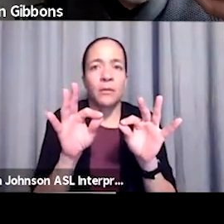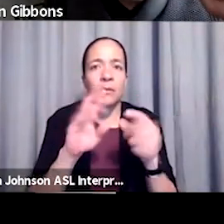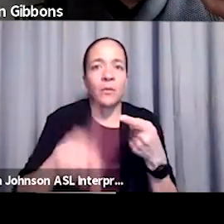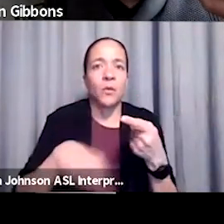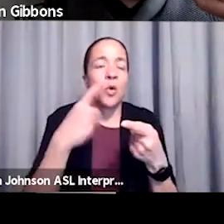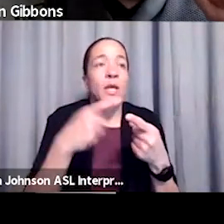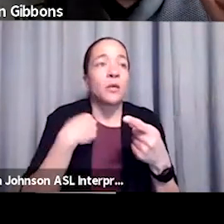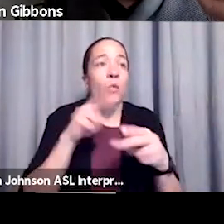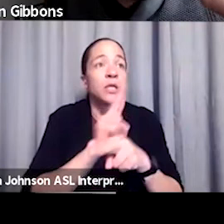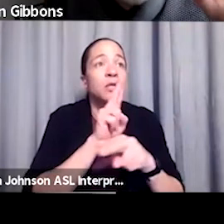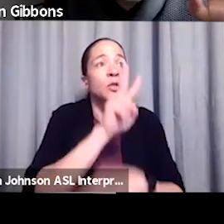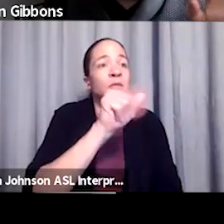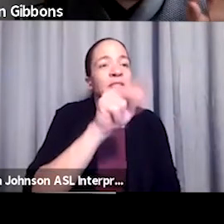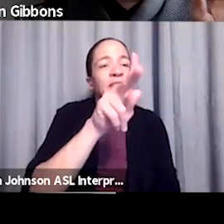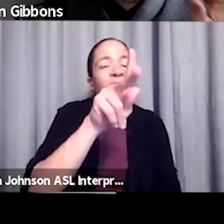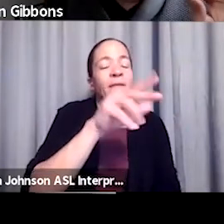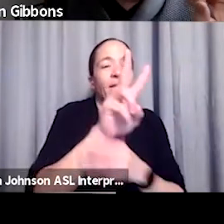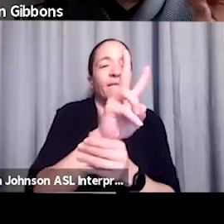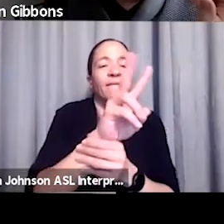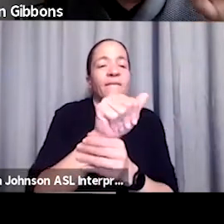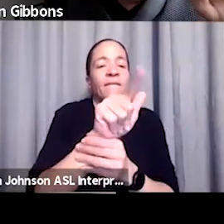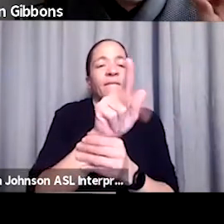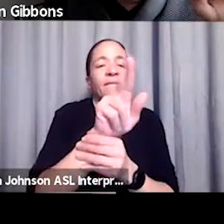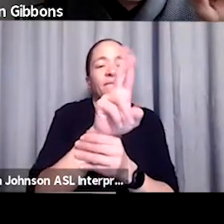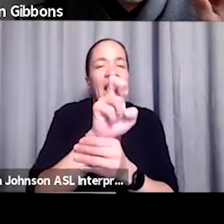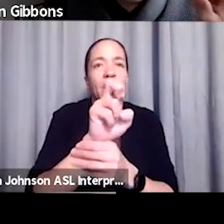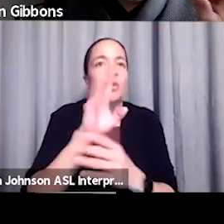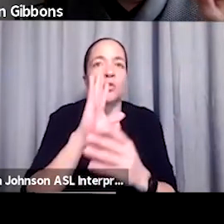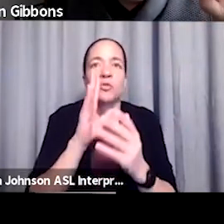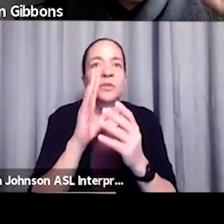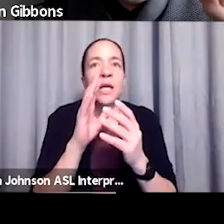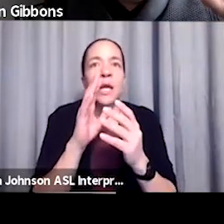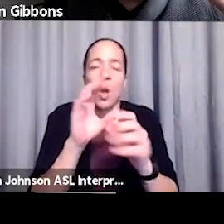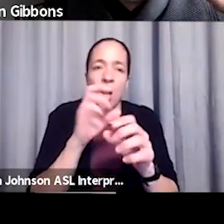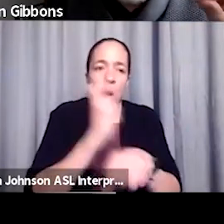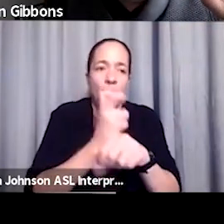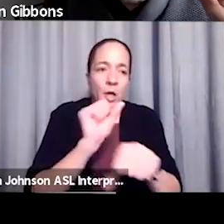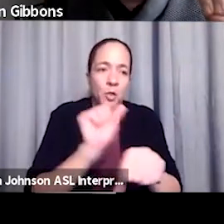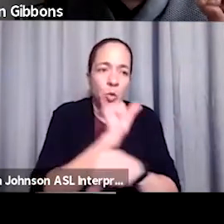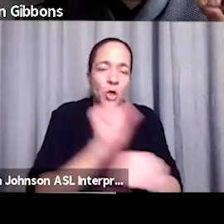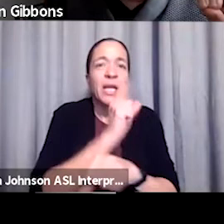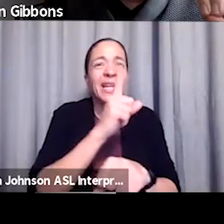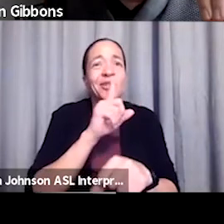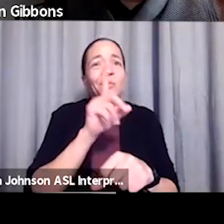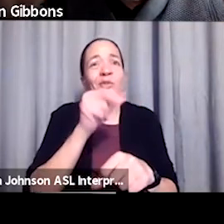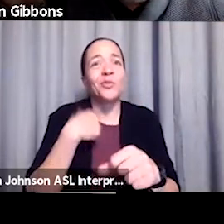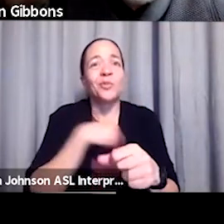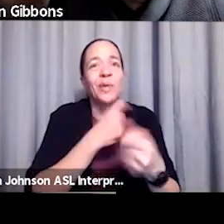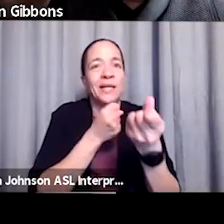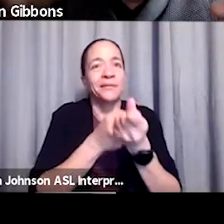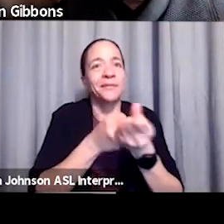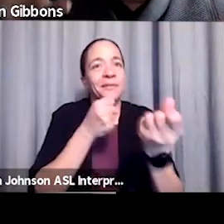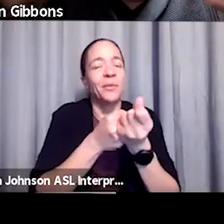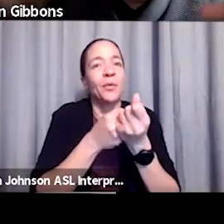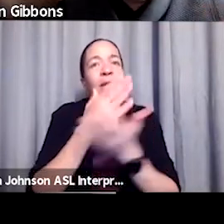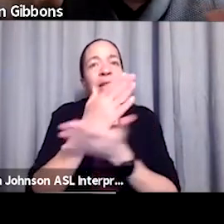and overused words like hardworking to describe people that our programs help, do we also reinforce the negative counter narrative that, quote, some people